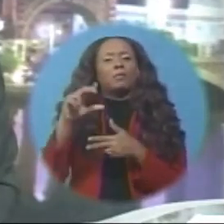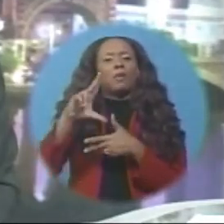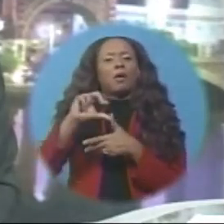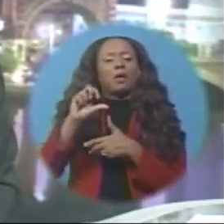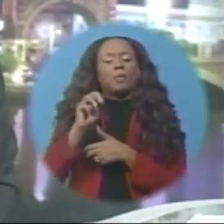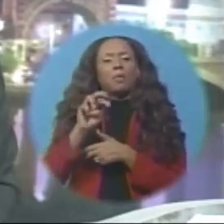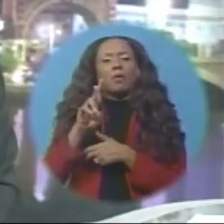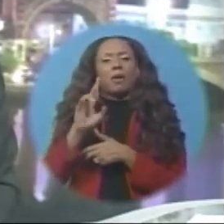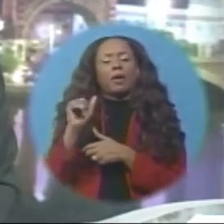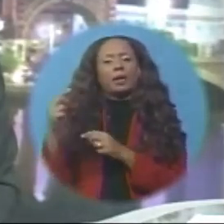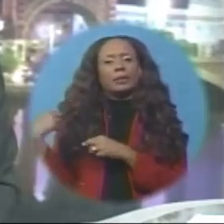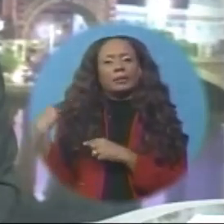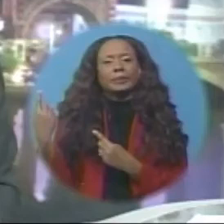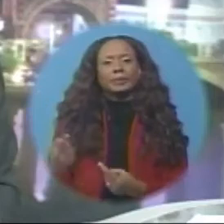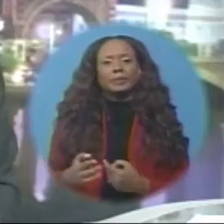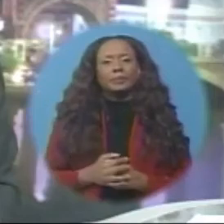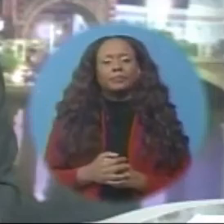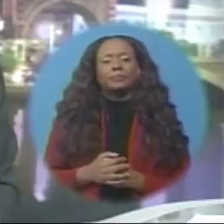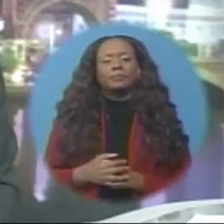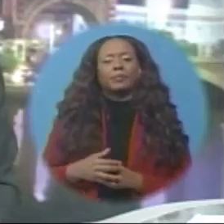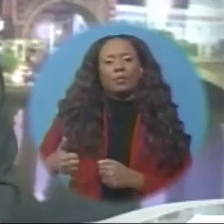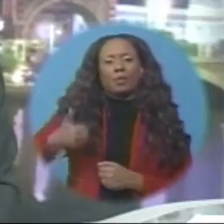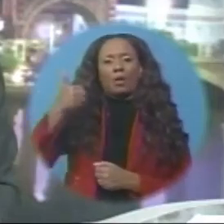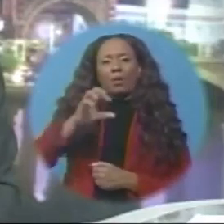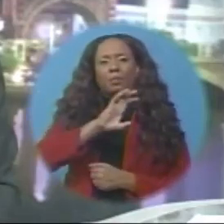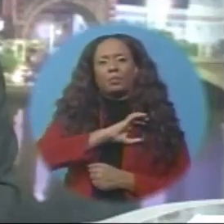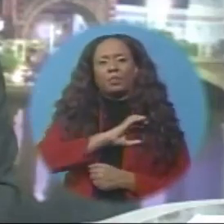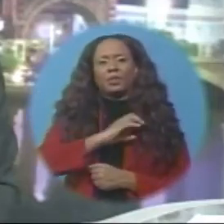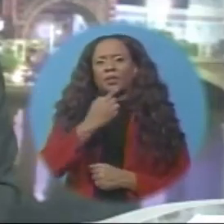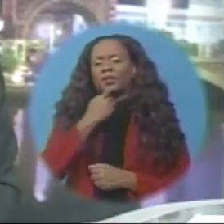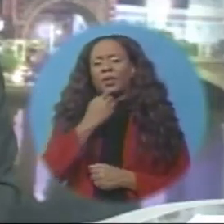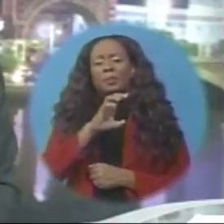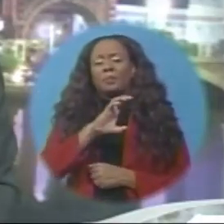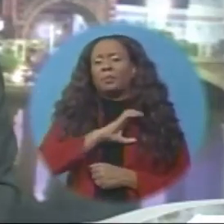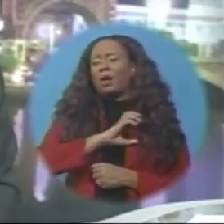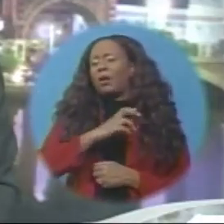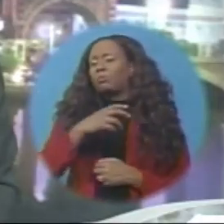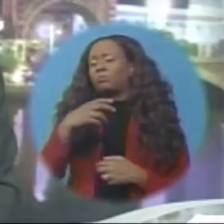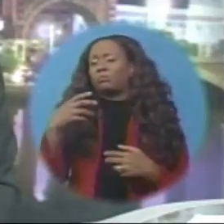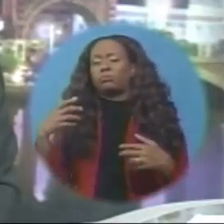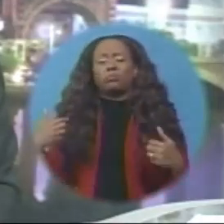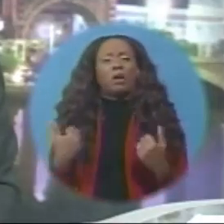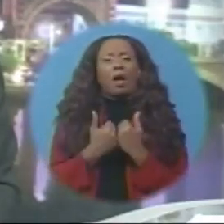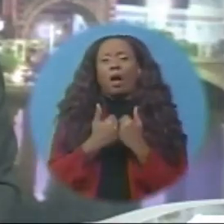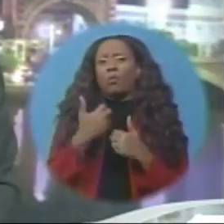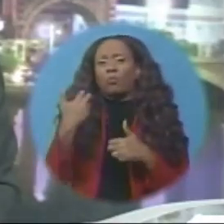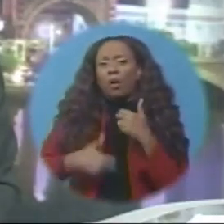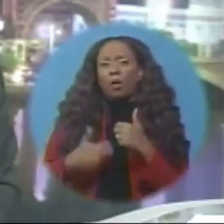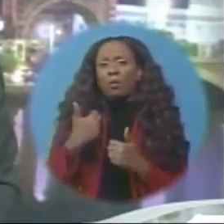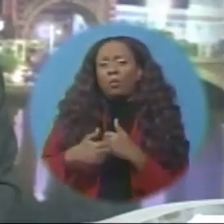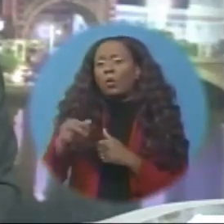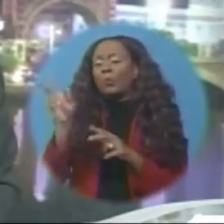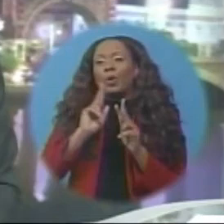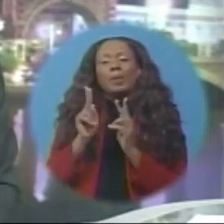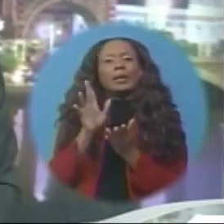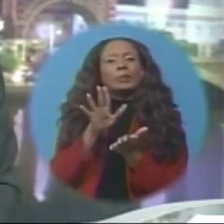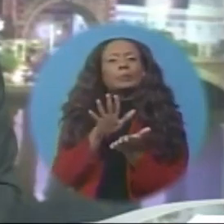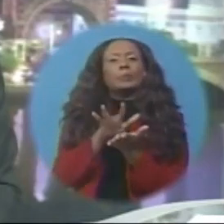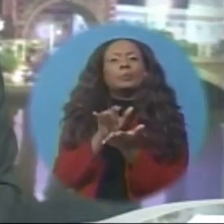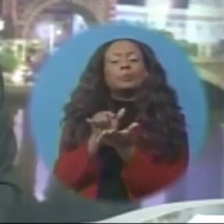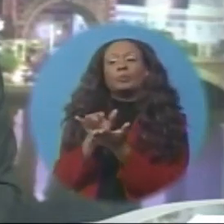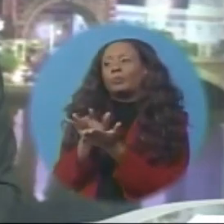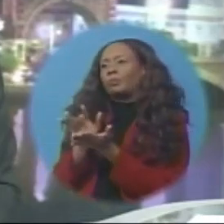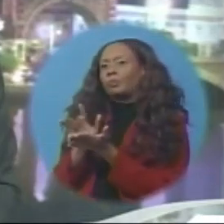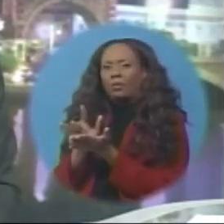Valerie admitted during a press briefing the police force is severely challenged that the situation was made worse as people took advantage of their absence